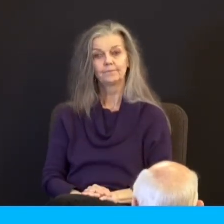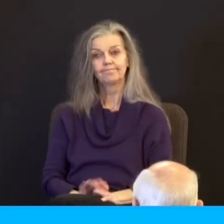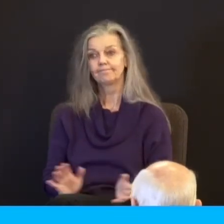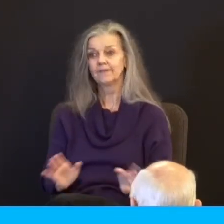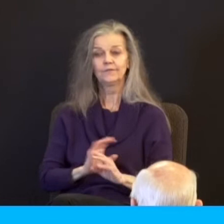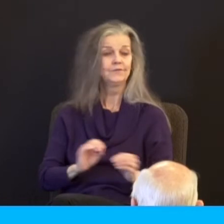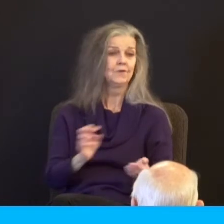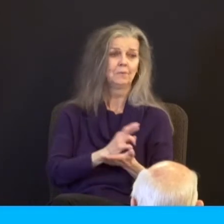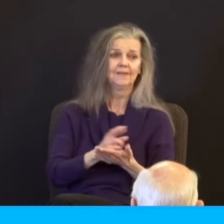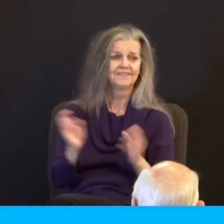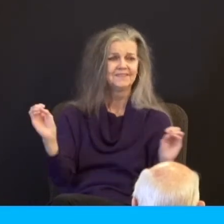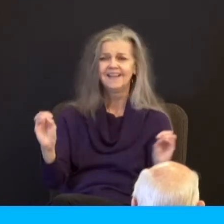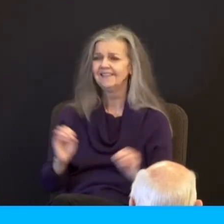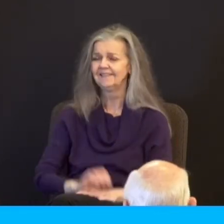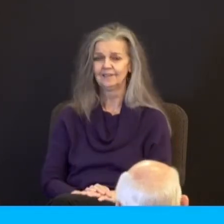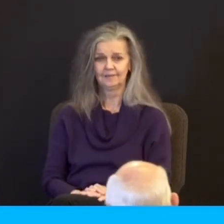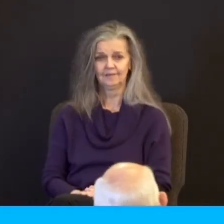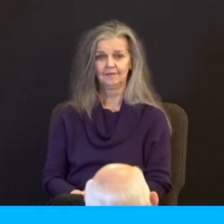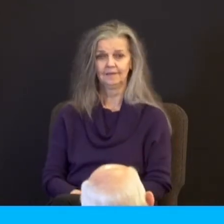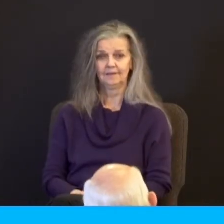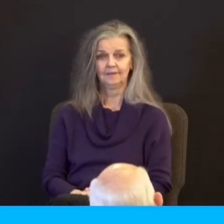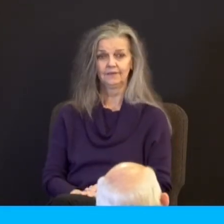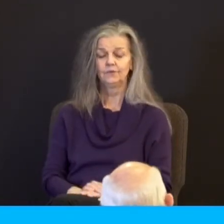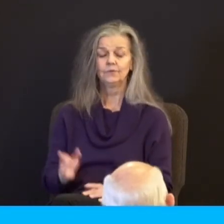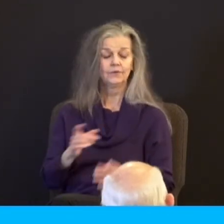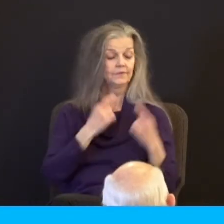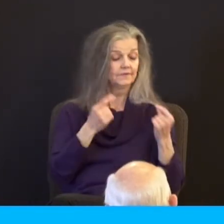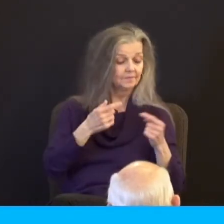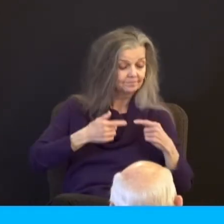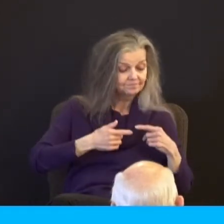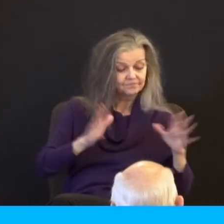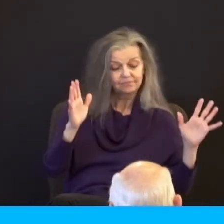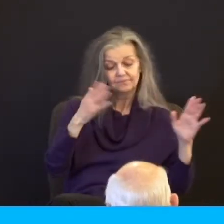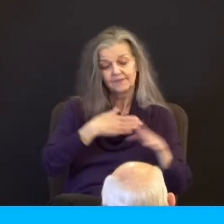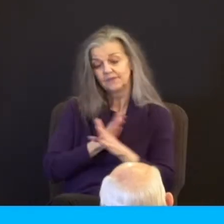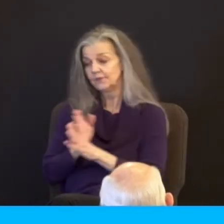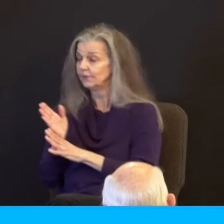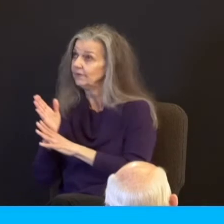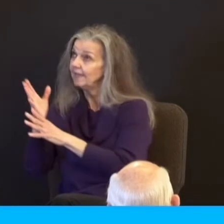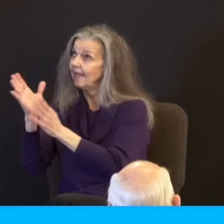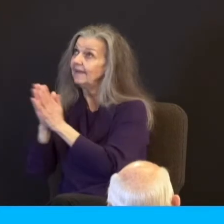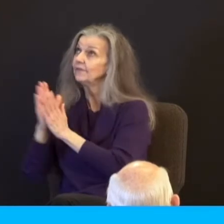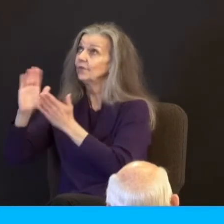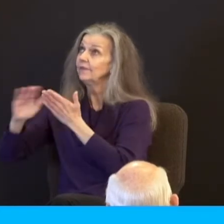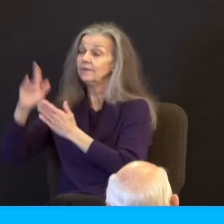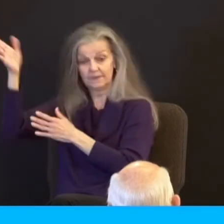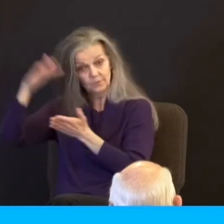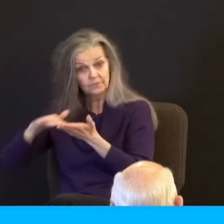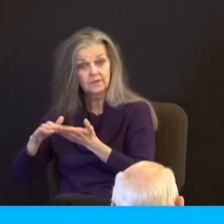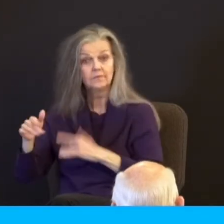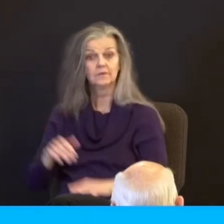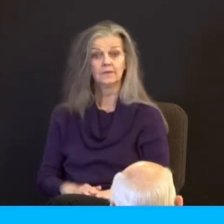no, not one. You turn from your sin and you ask for his forgiveness, he'll forgive you. It's by